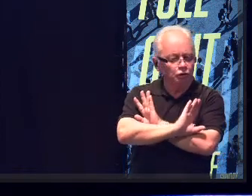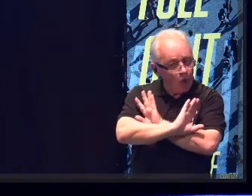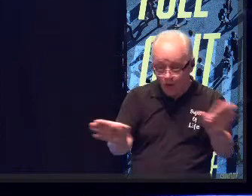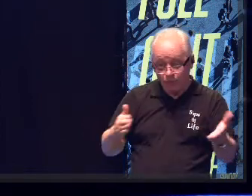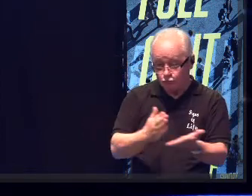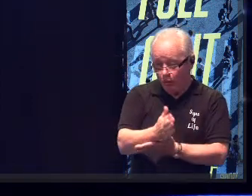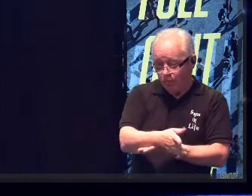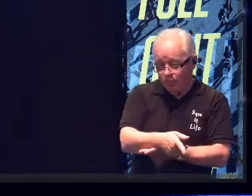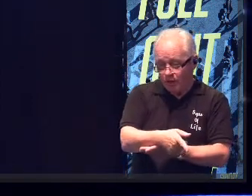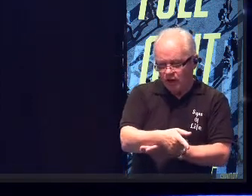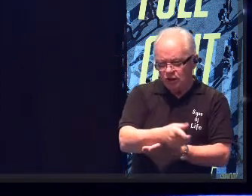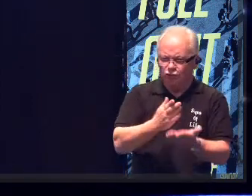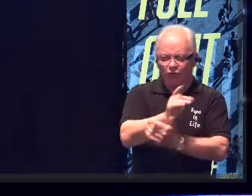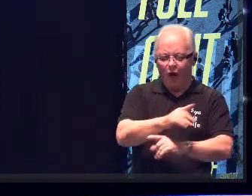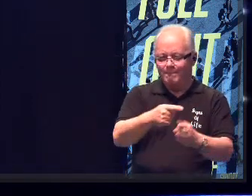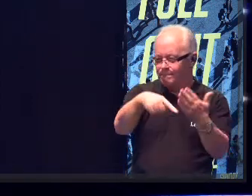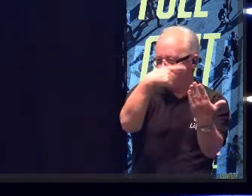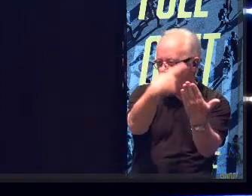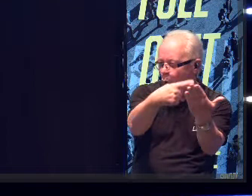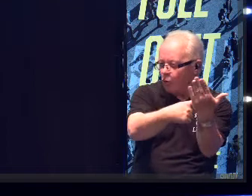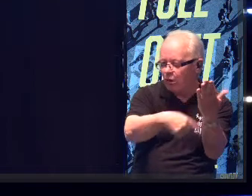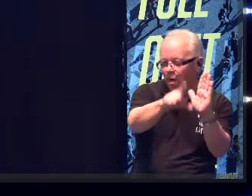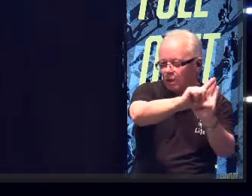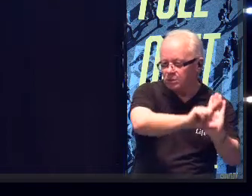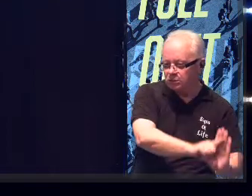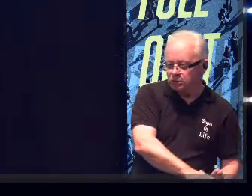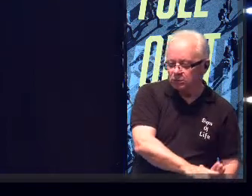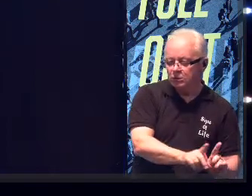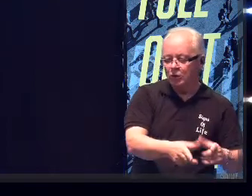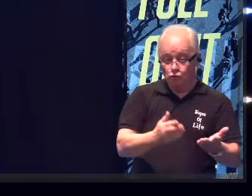Truth isn't morals or rules. Truth is a who.